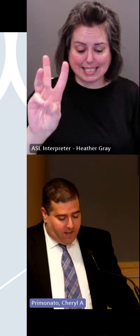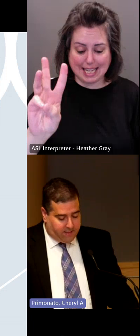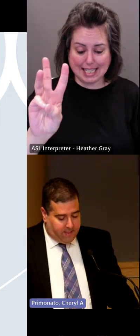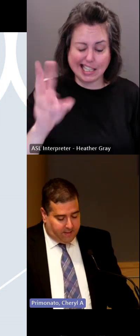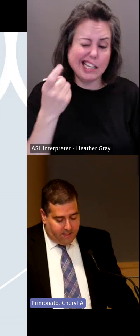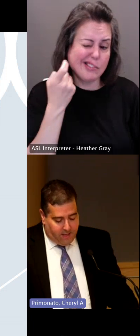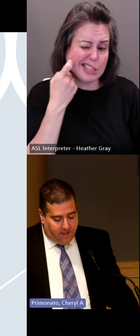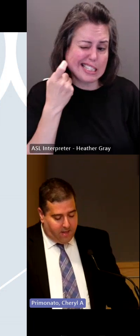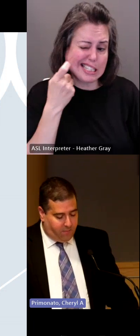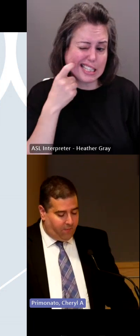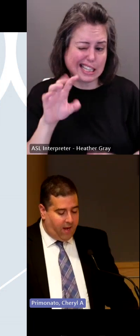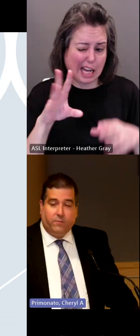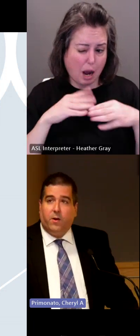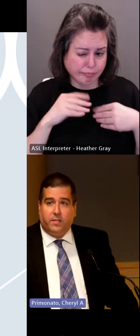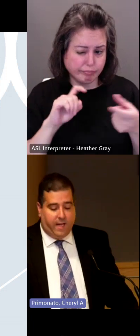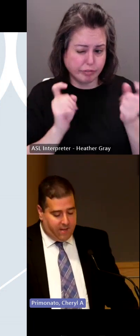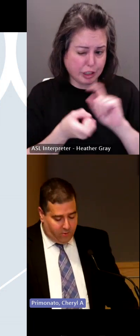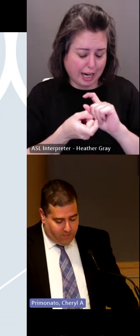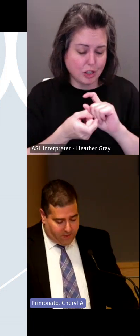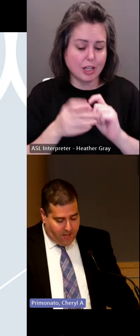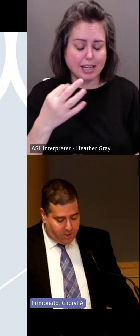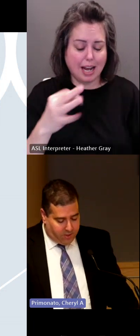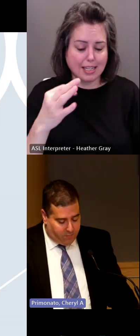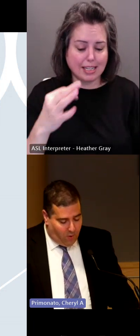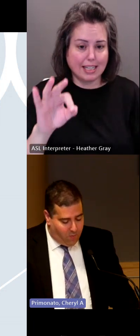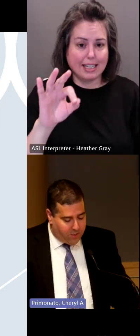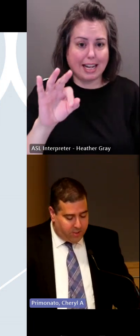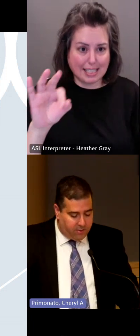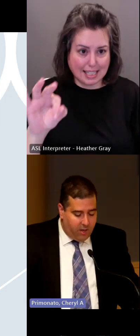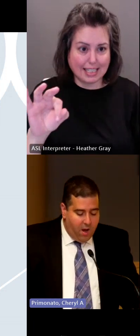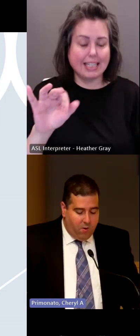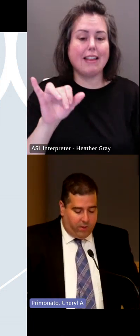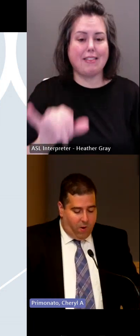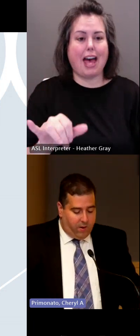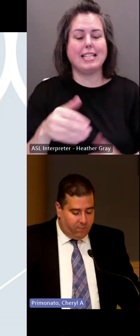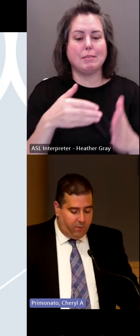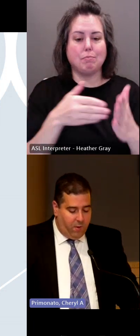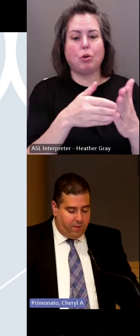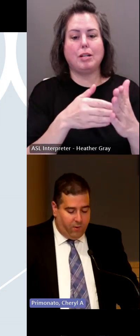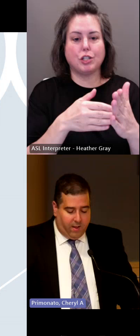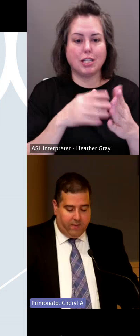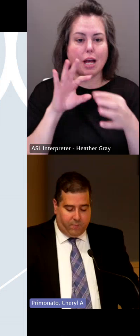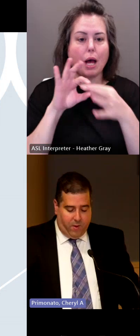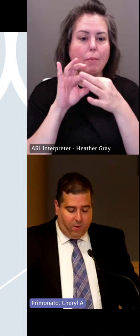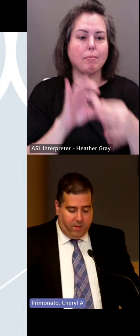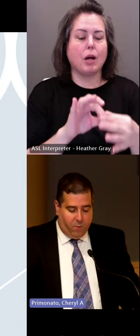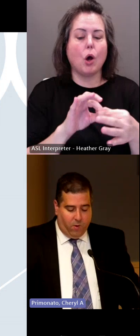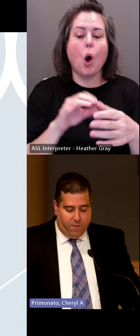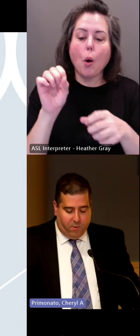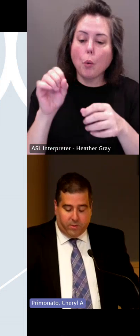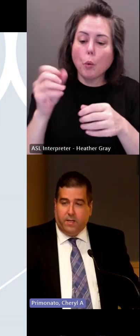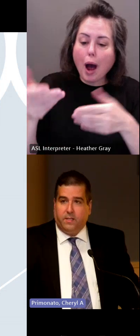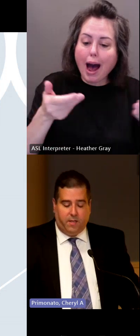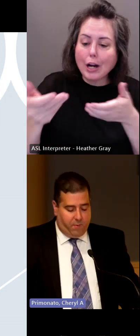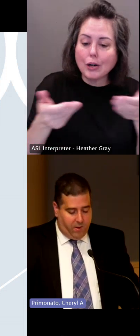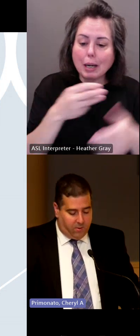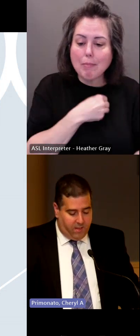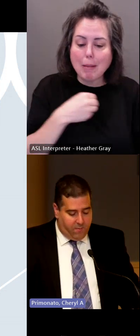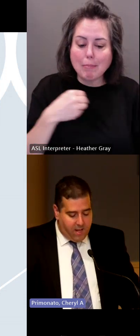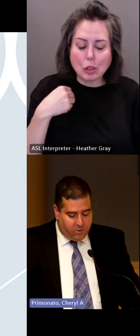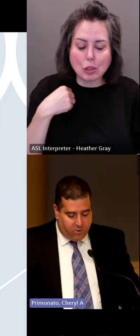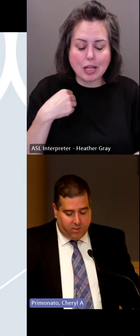July of 2018. And it provides various standards, limitations, and prohibitions regarding employment of relatives of PRT board members and